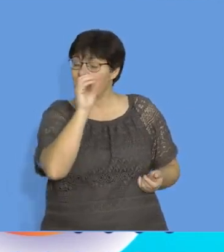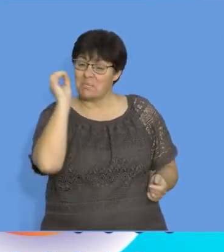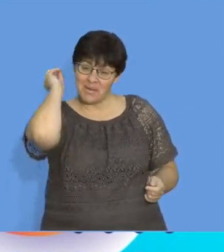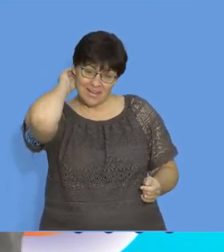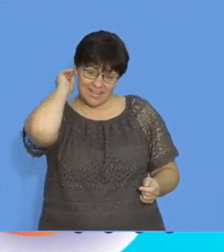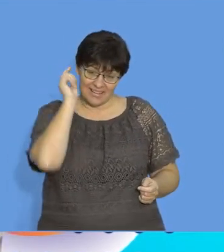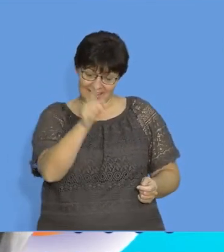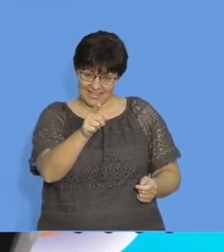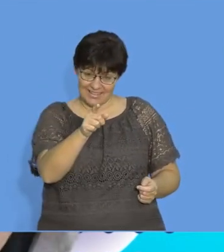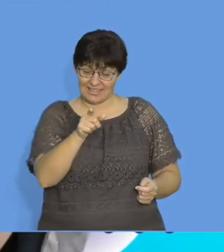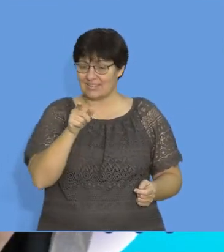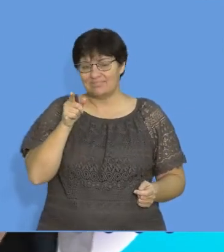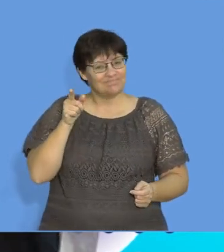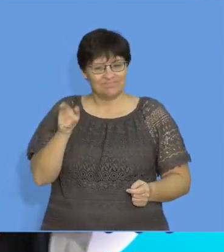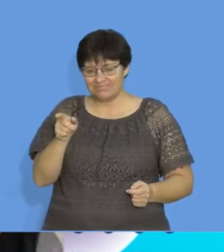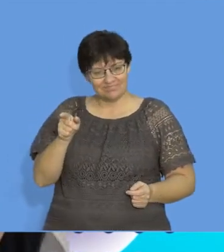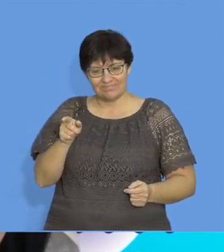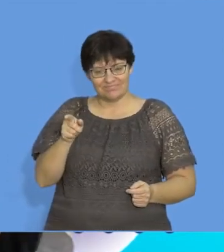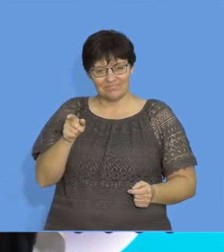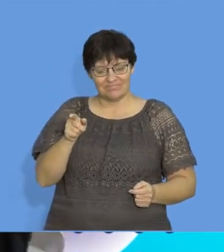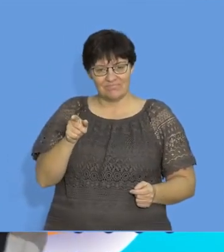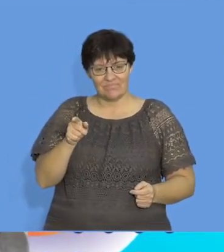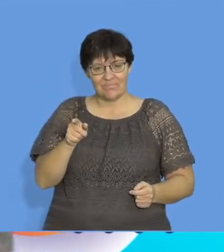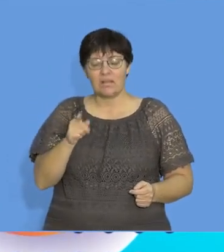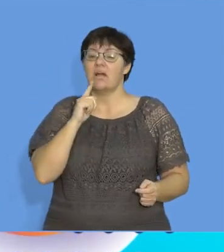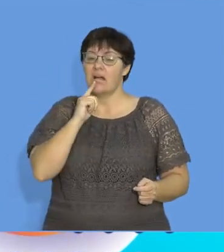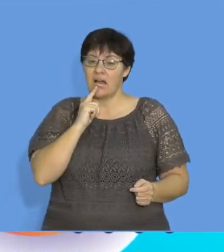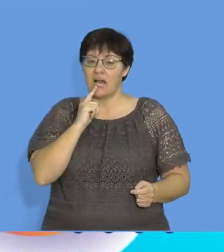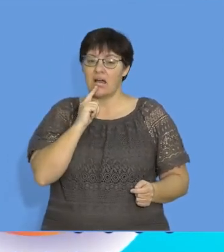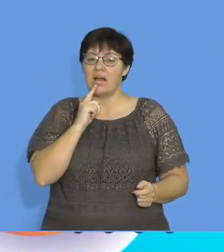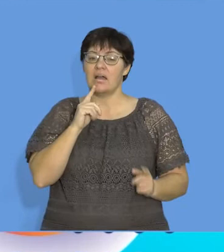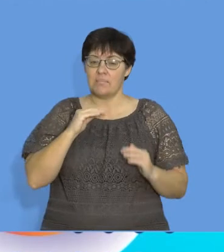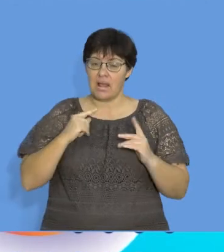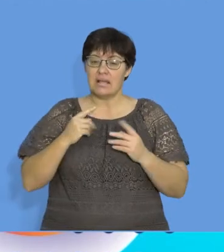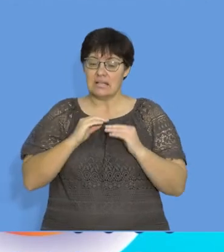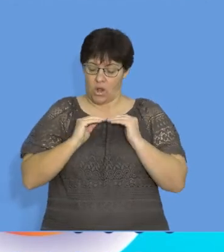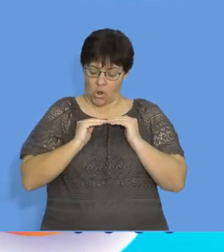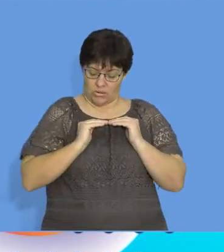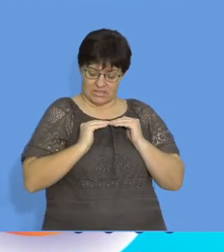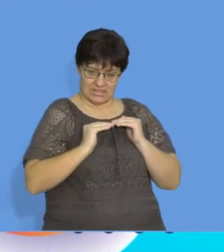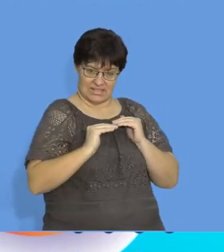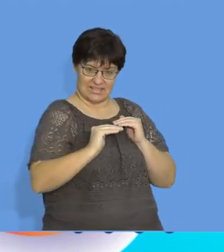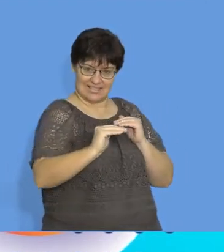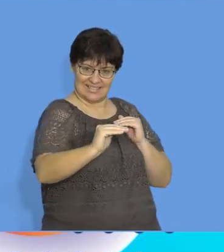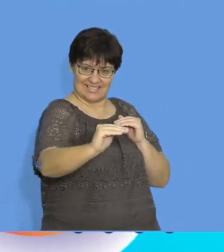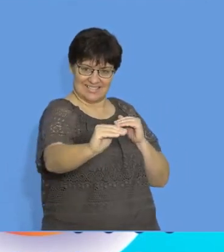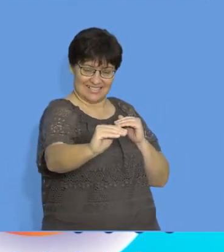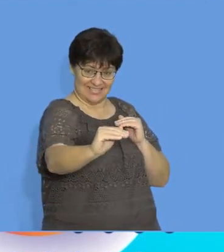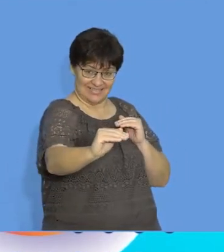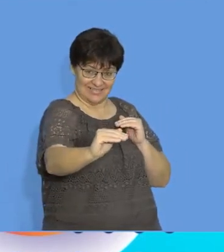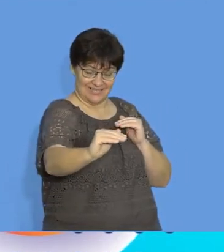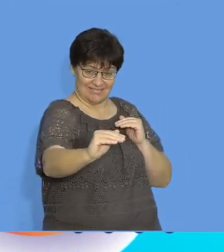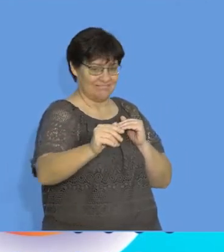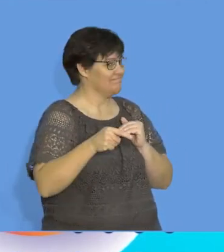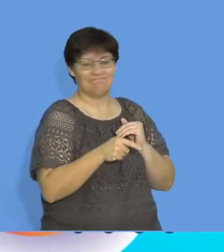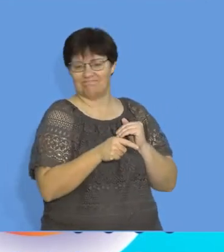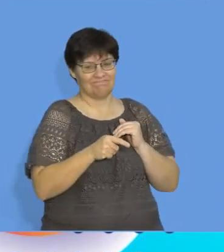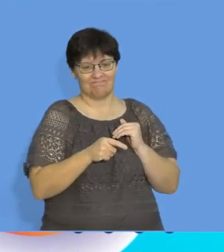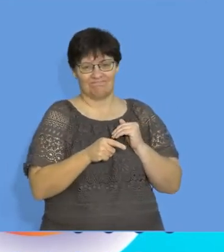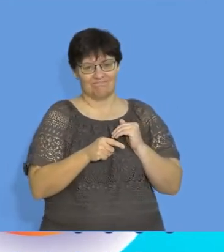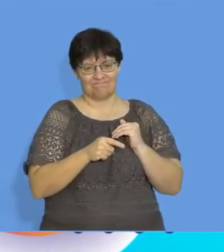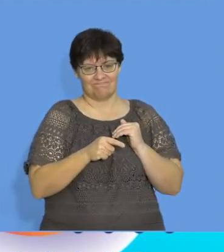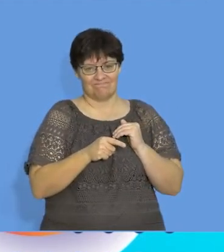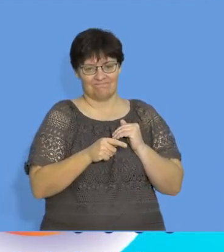remember, this is only valid if the acceleration stays constant, which